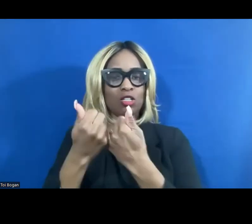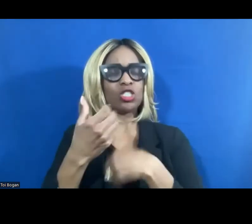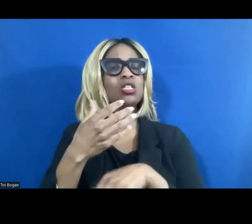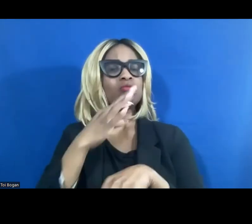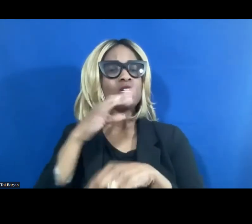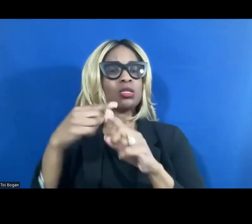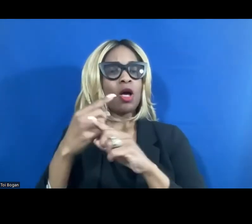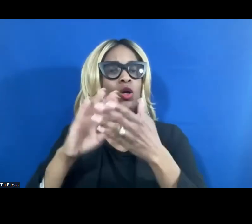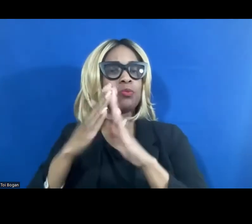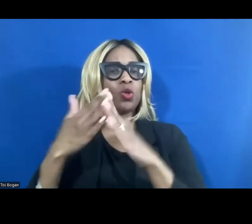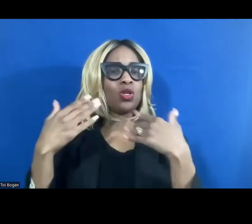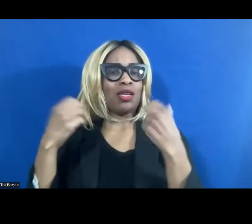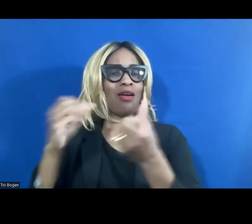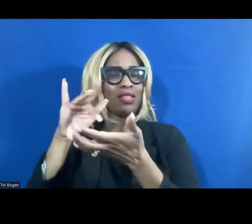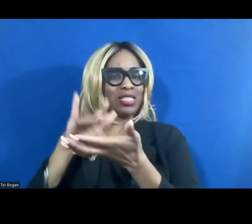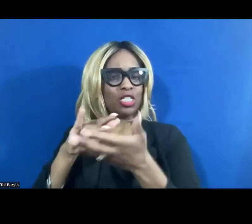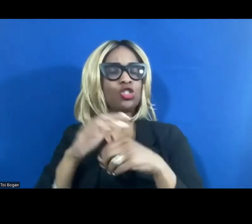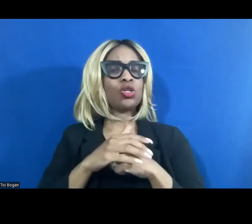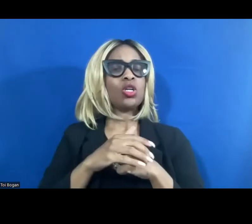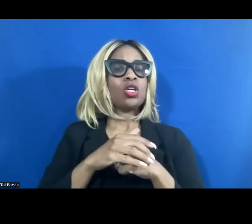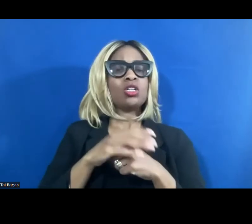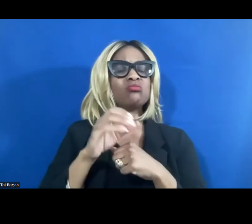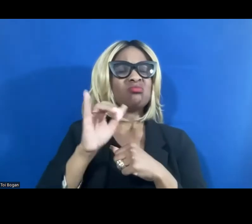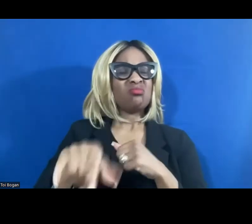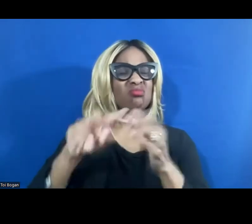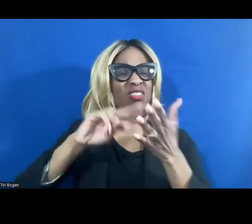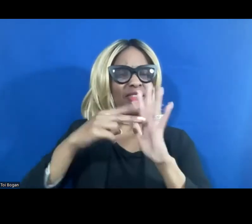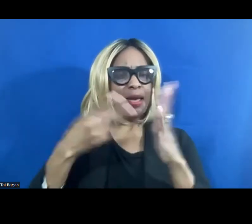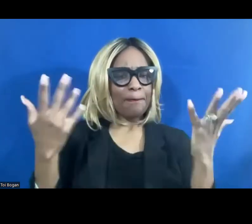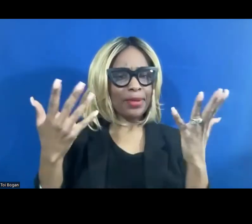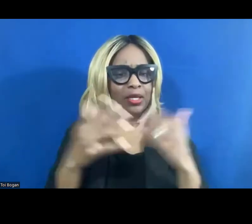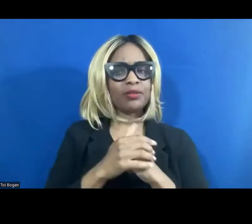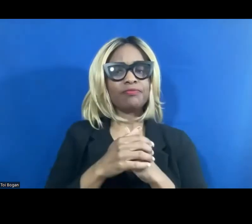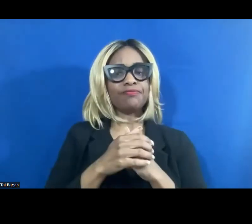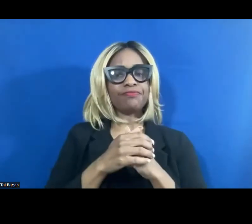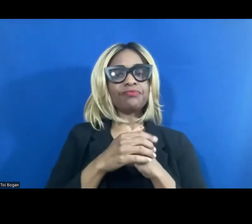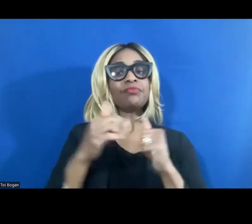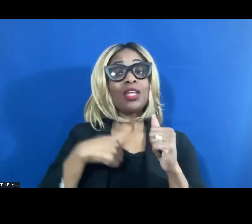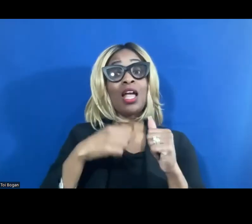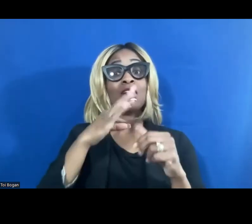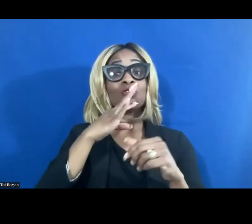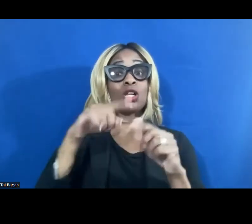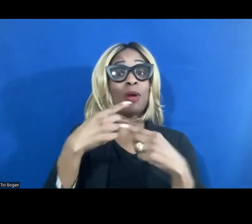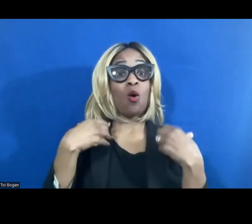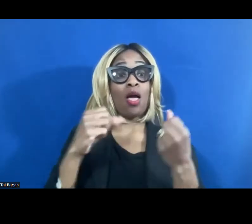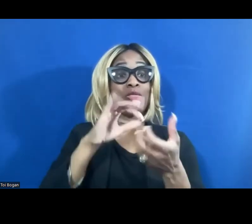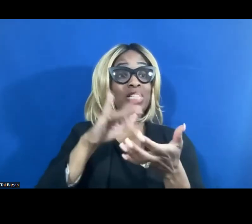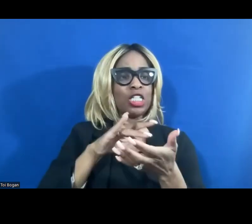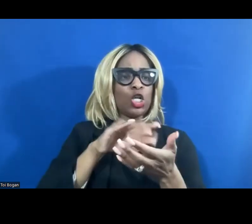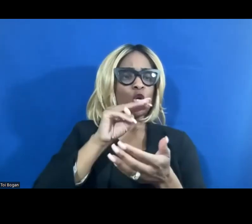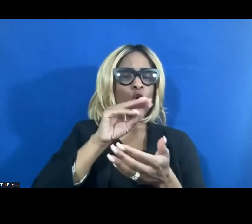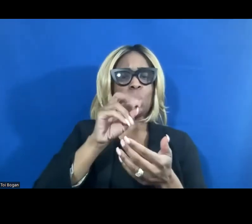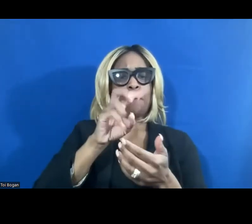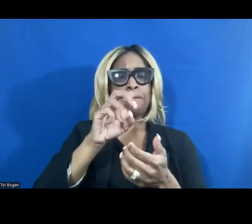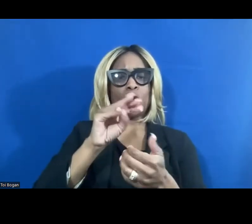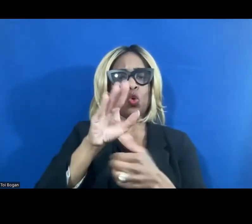and the health center movement. So what does that actually mean? So when I talk about the health center movement, I'm